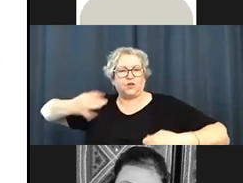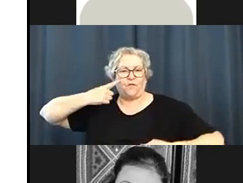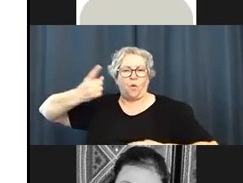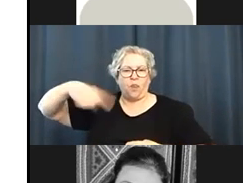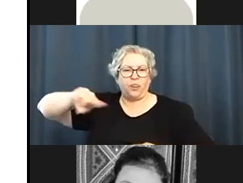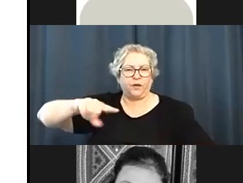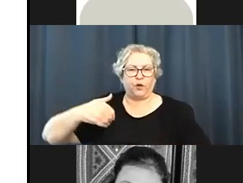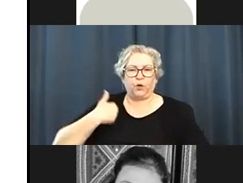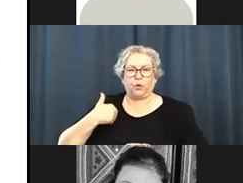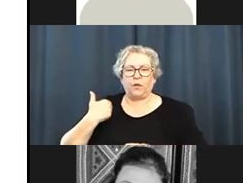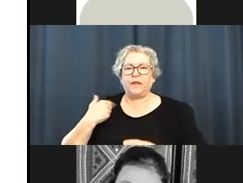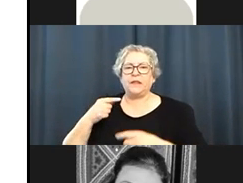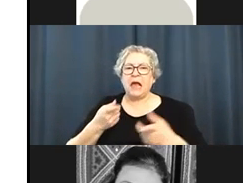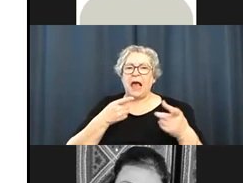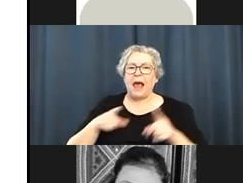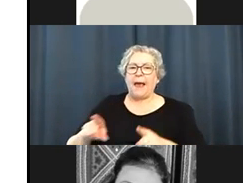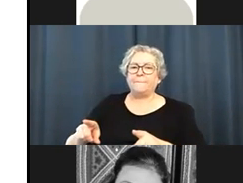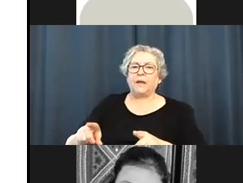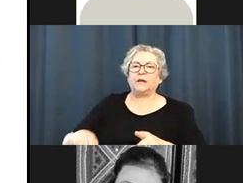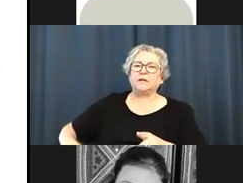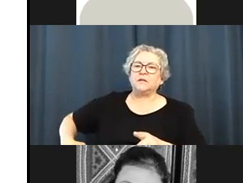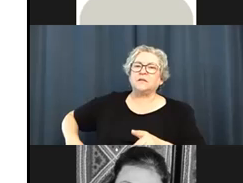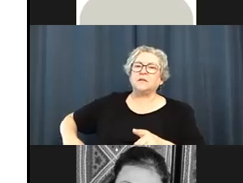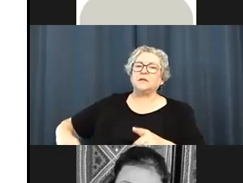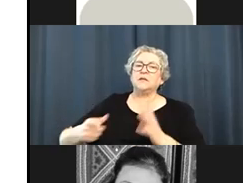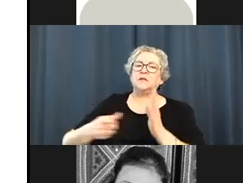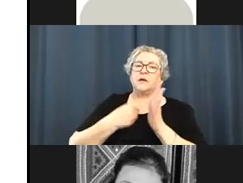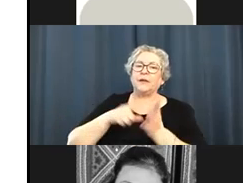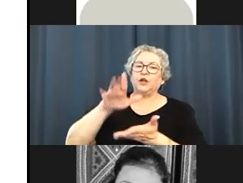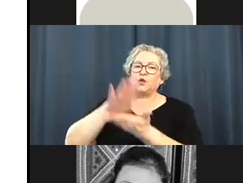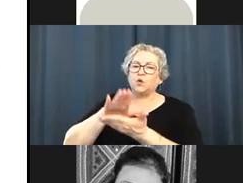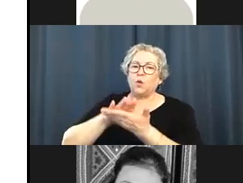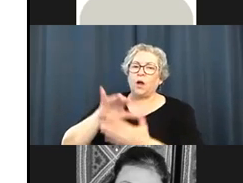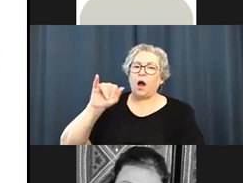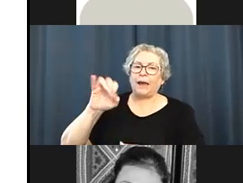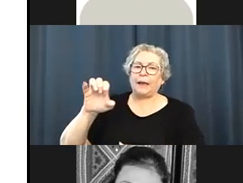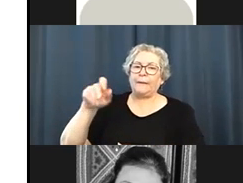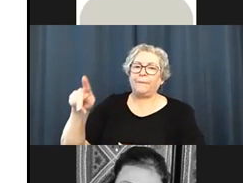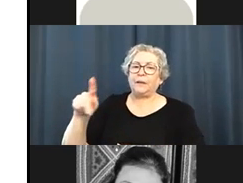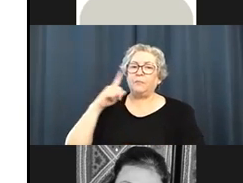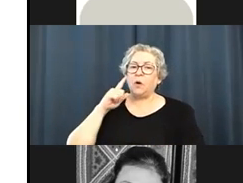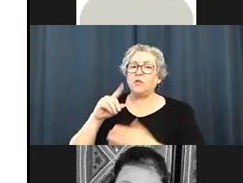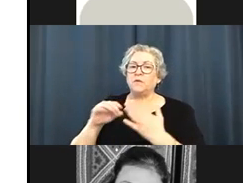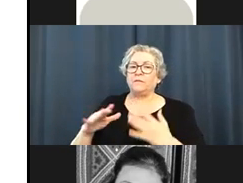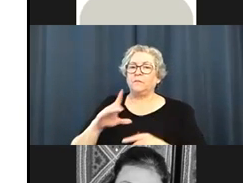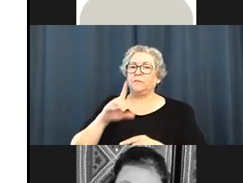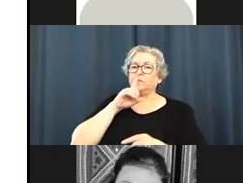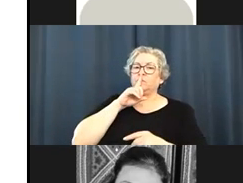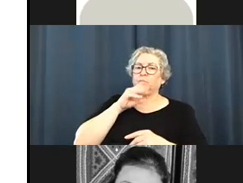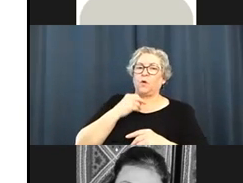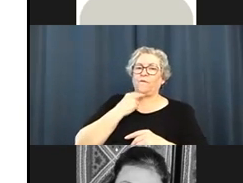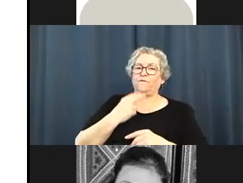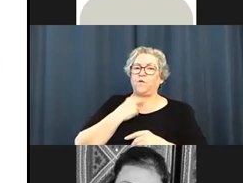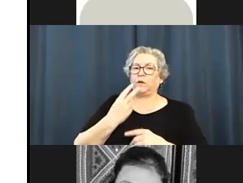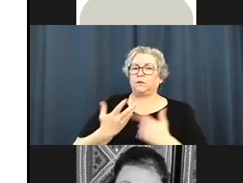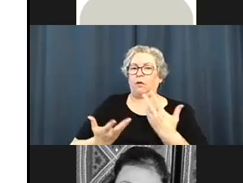Oftentimes this feeling, this can happen sometimes in schools in an IEP meeting where they might not feel like their voice is heard and the youth feels like things are